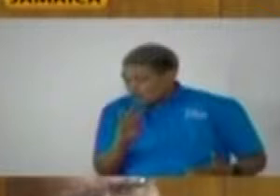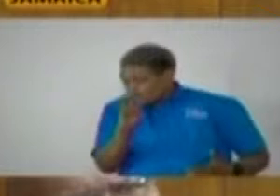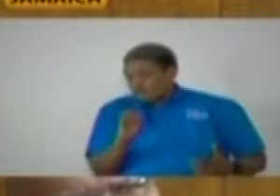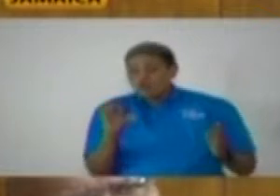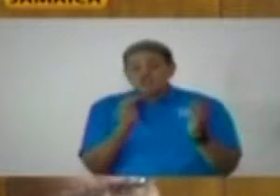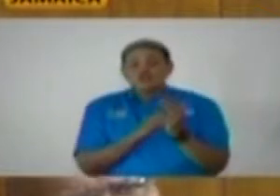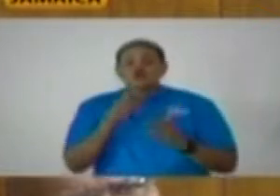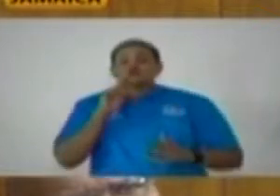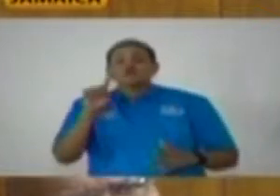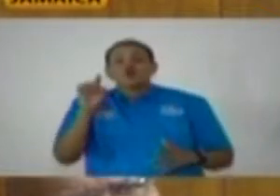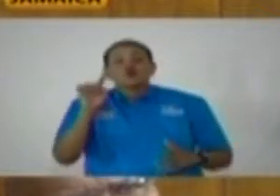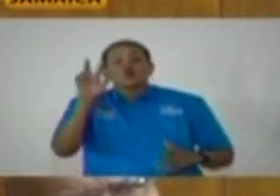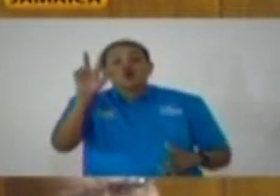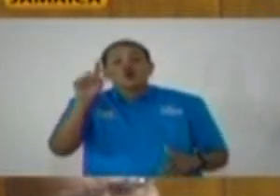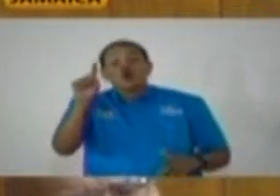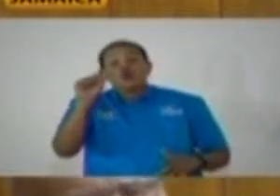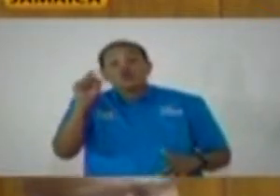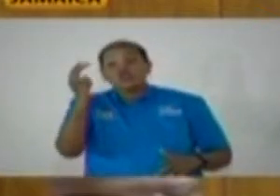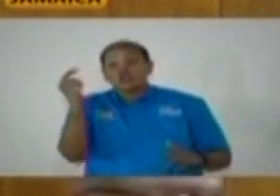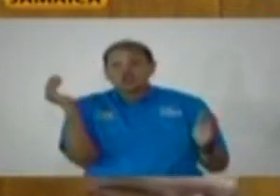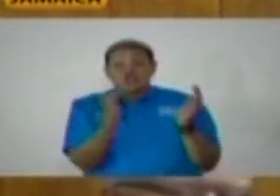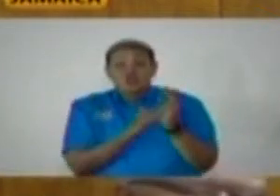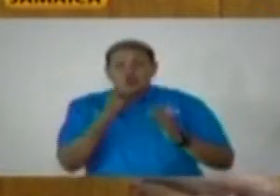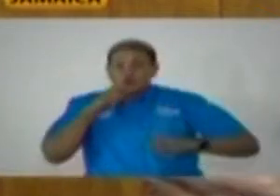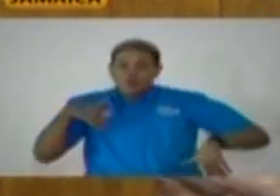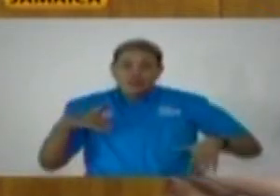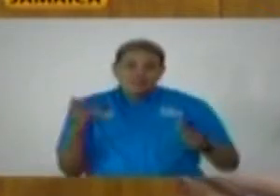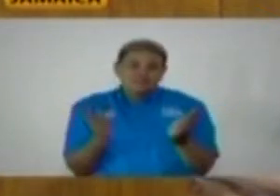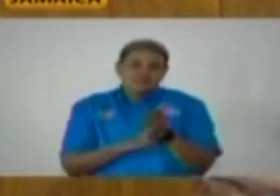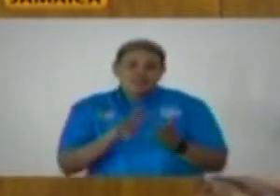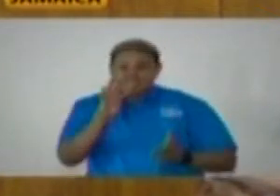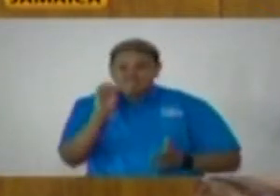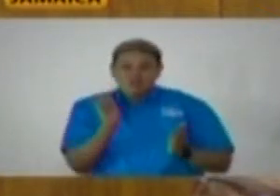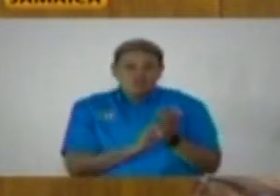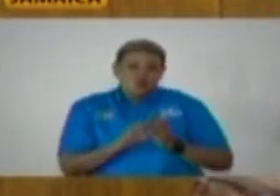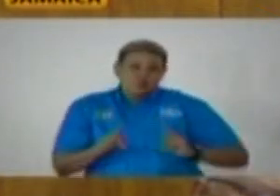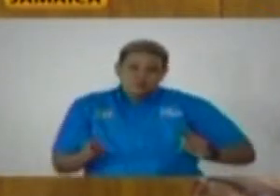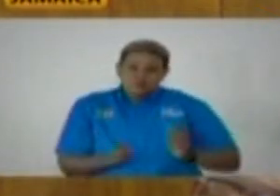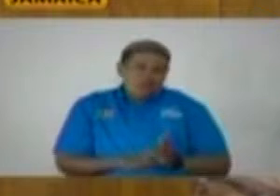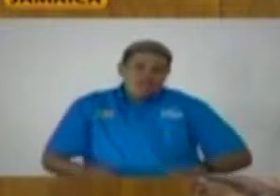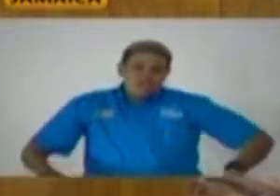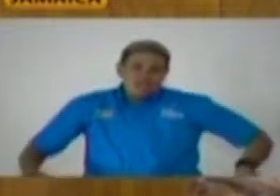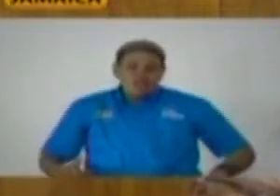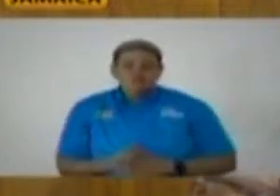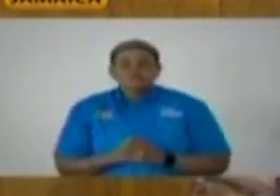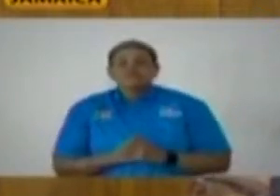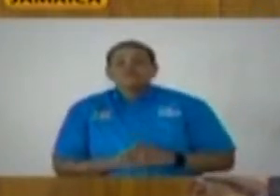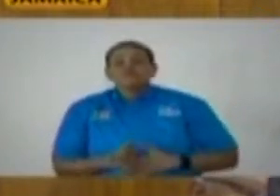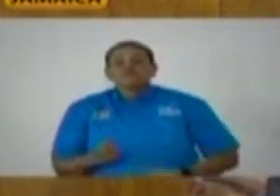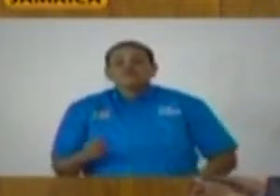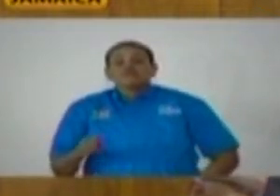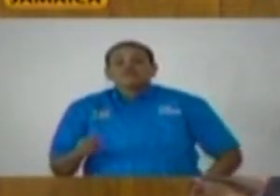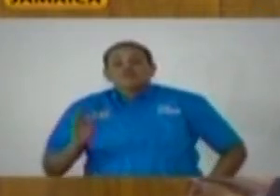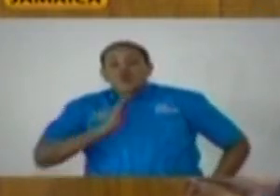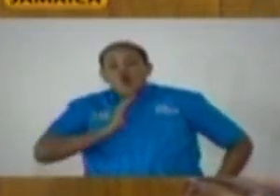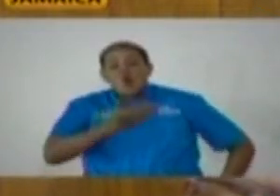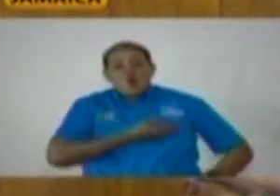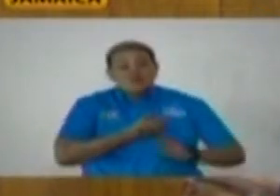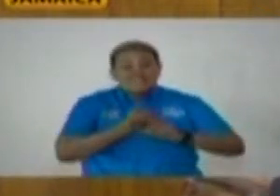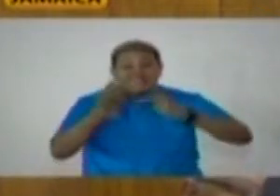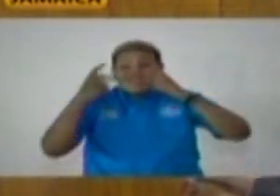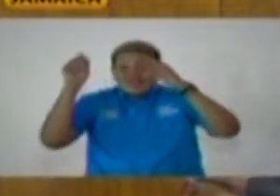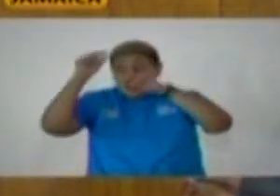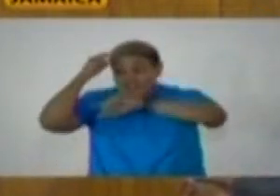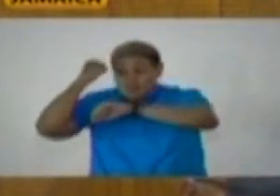of the 113 who are yet to sign. Madam Speaker, our public